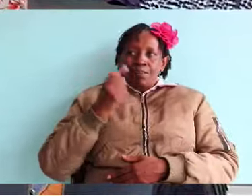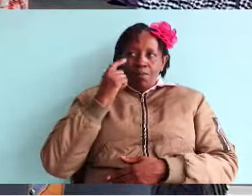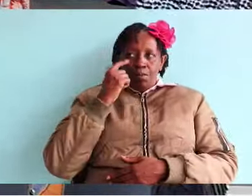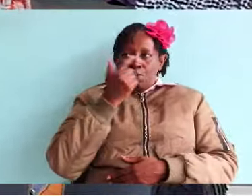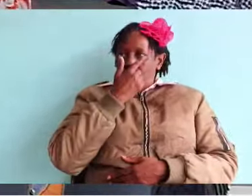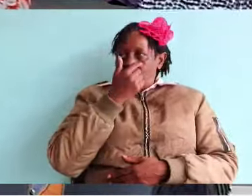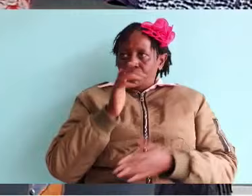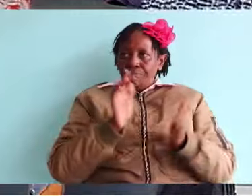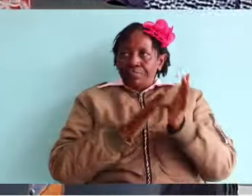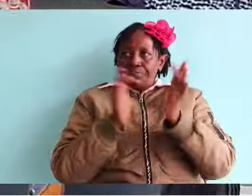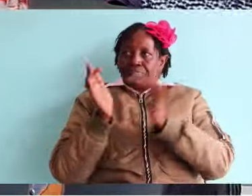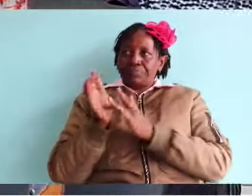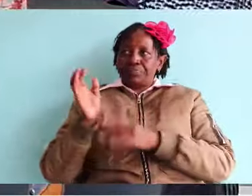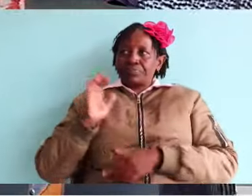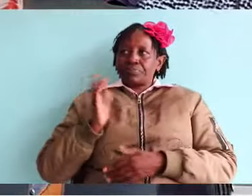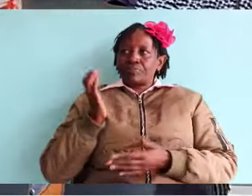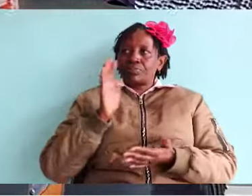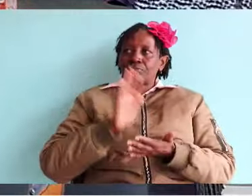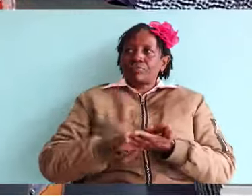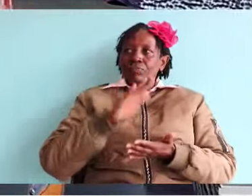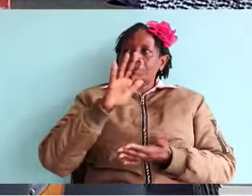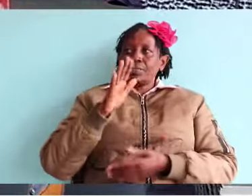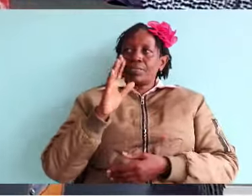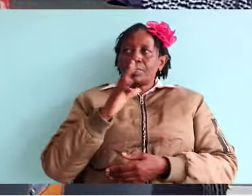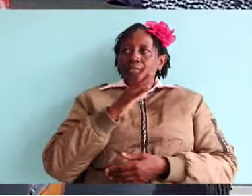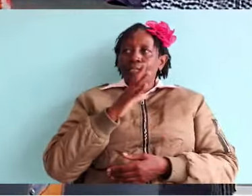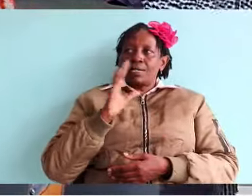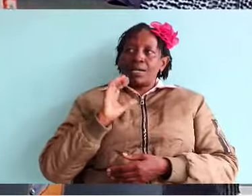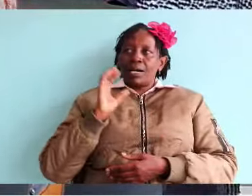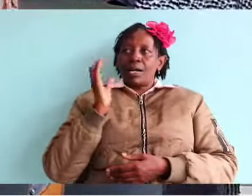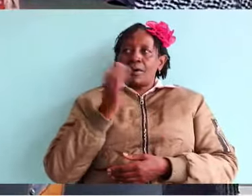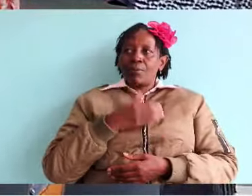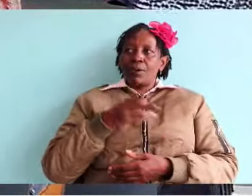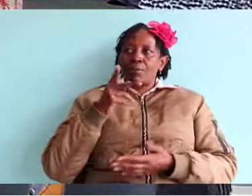eyes. Jesus, our glory and our